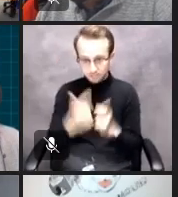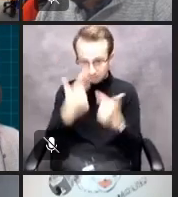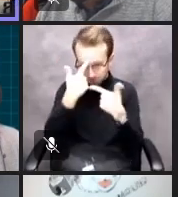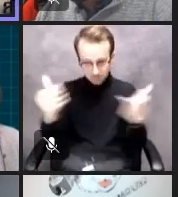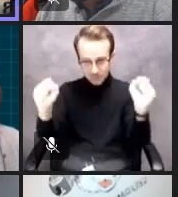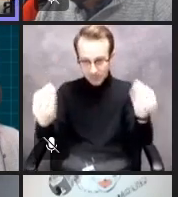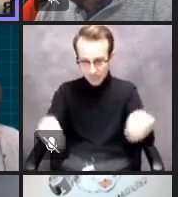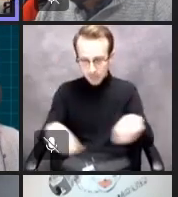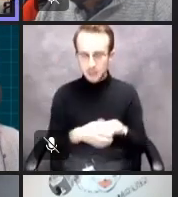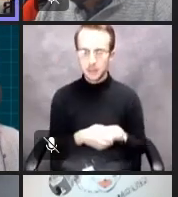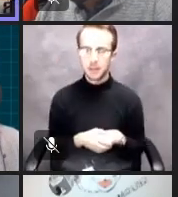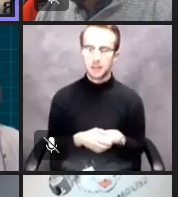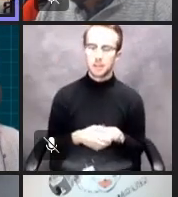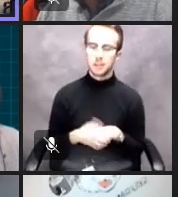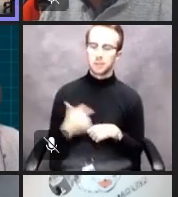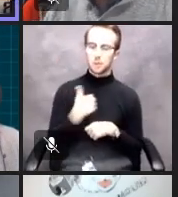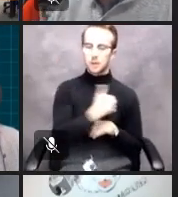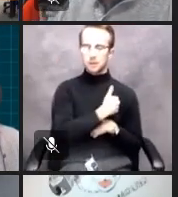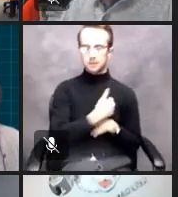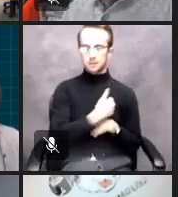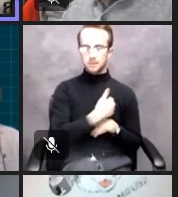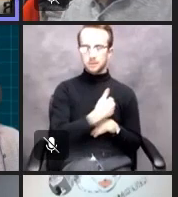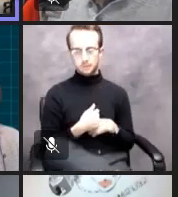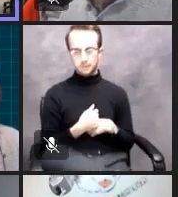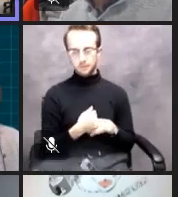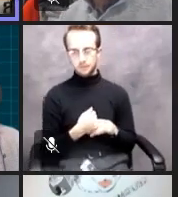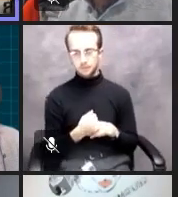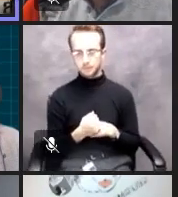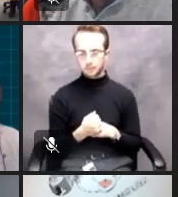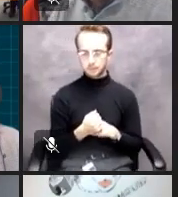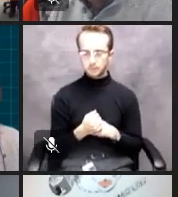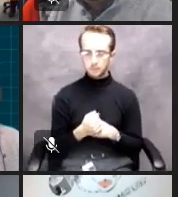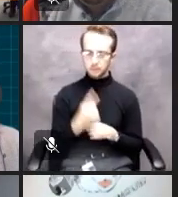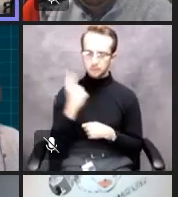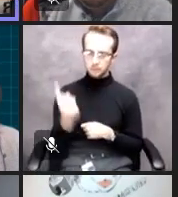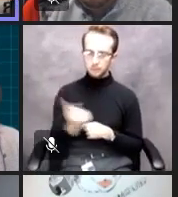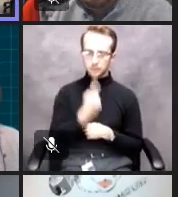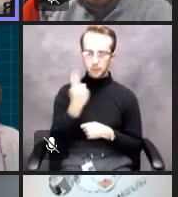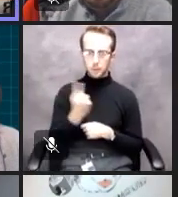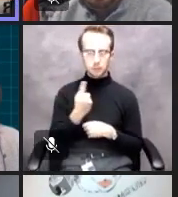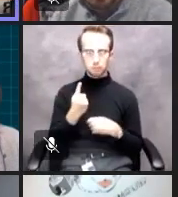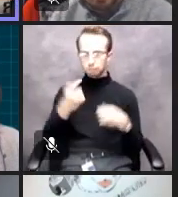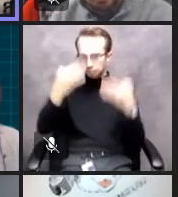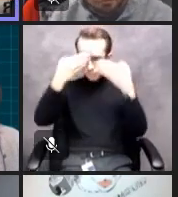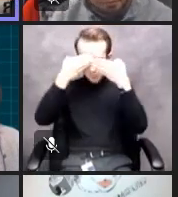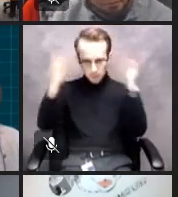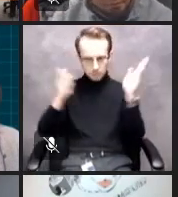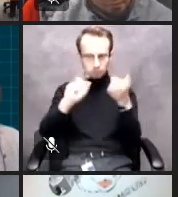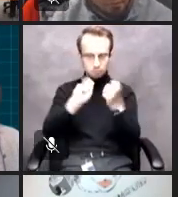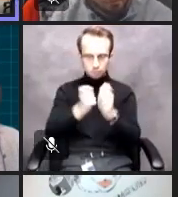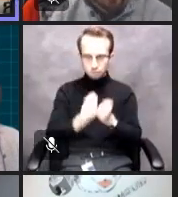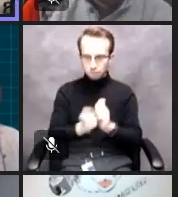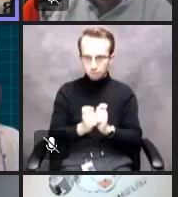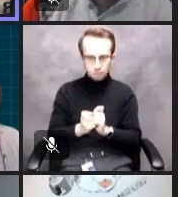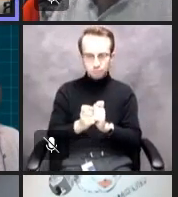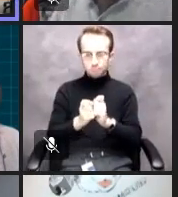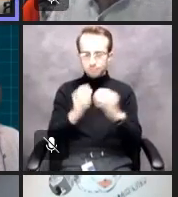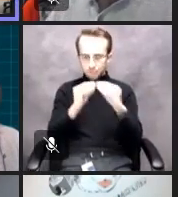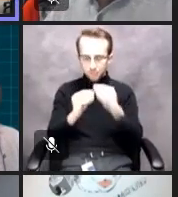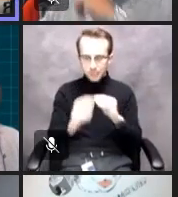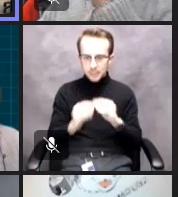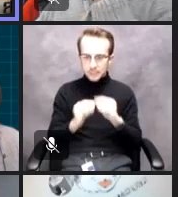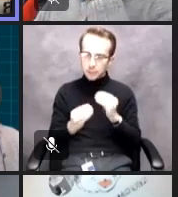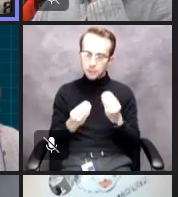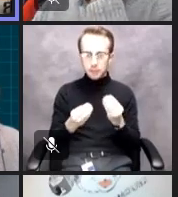We are always open to adding to and modifying that to keep it refreshed and make sure that we're in step